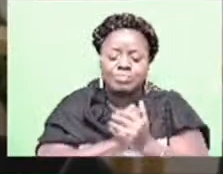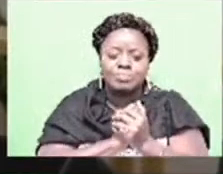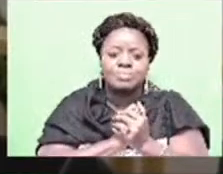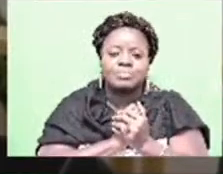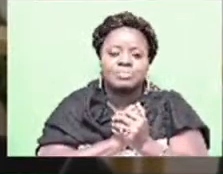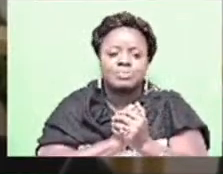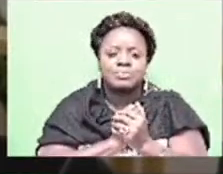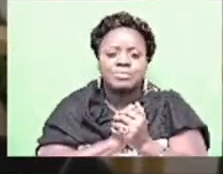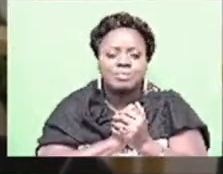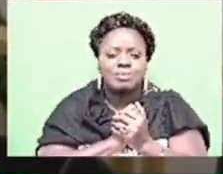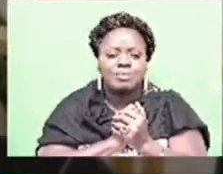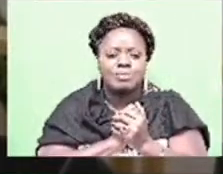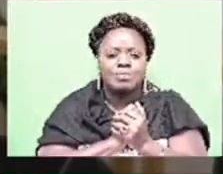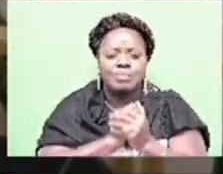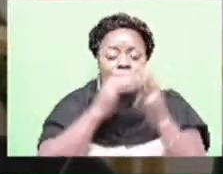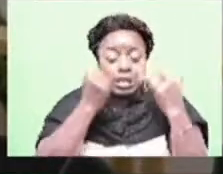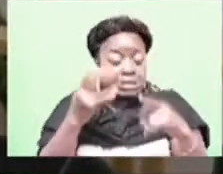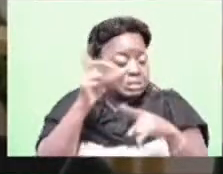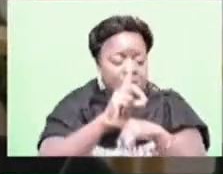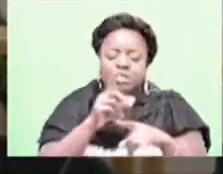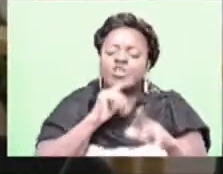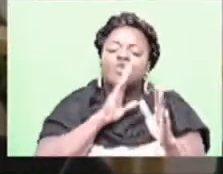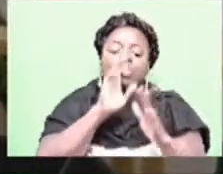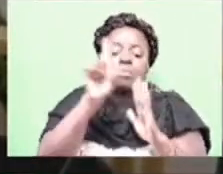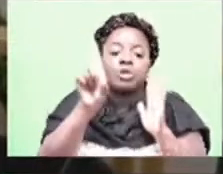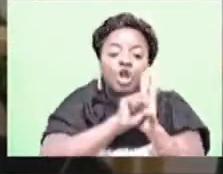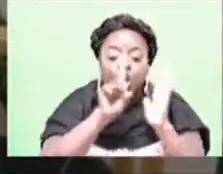dealing with the regulations right now, we are dealing with